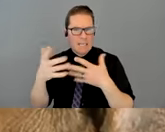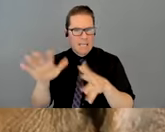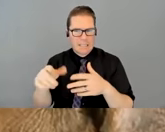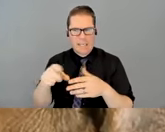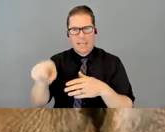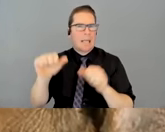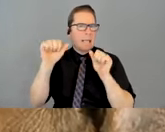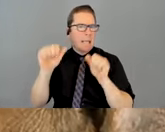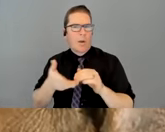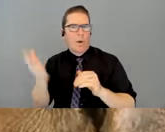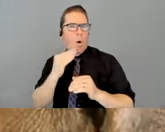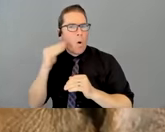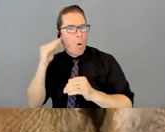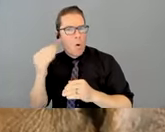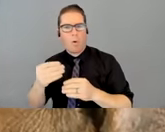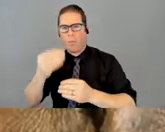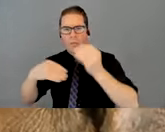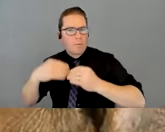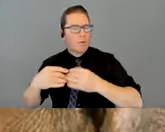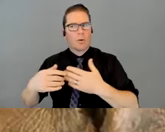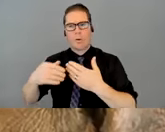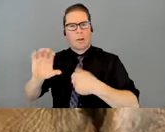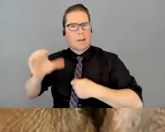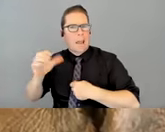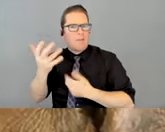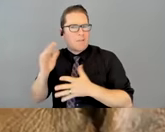navigate Canvas and all of that stuff.